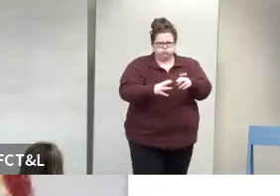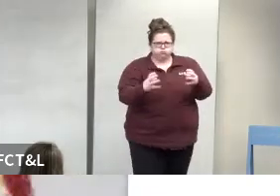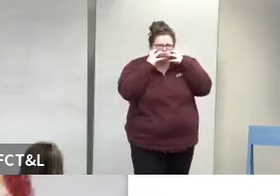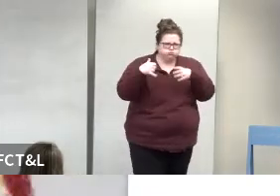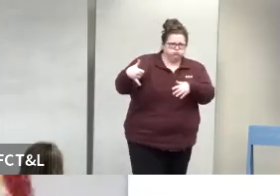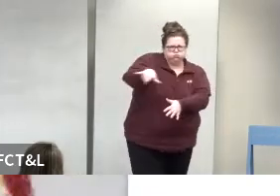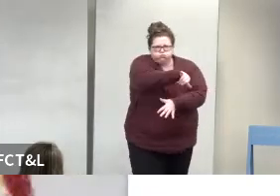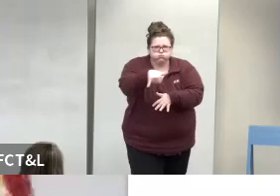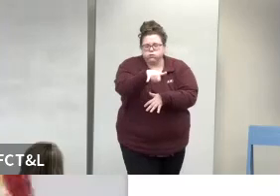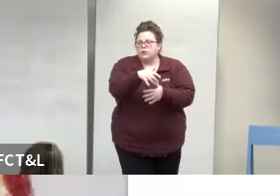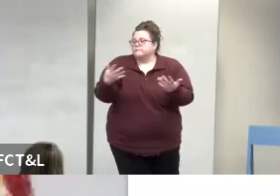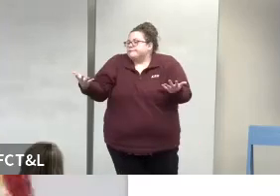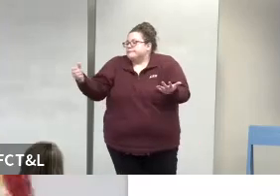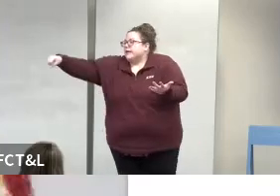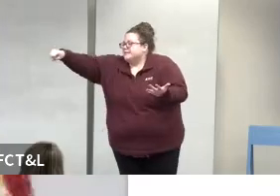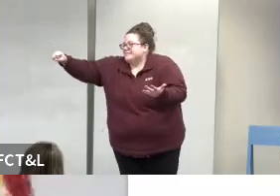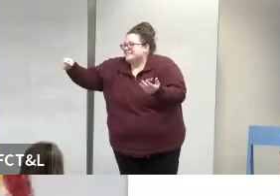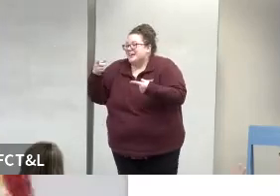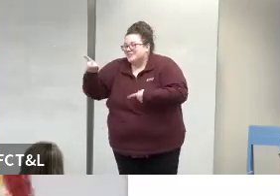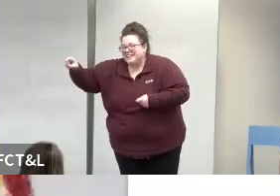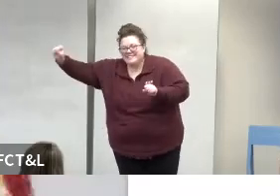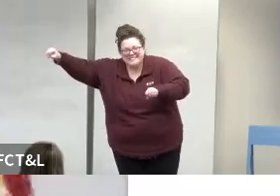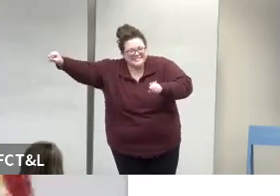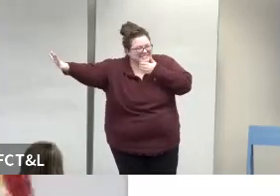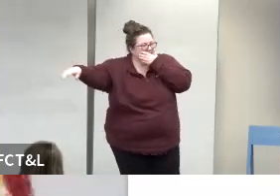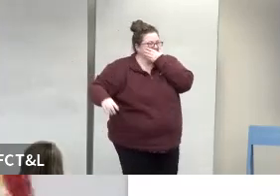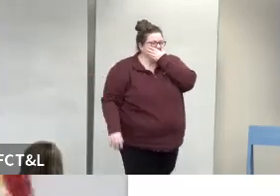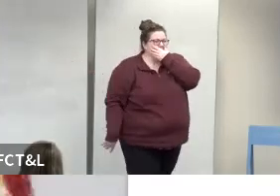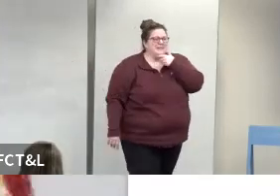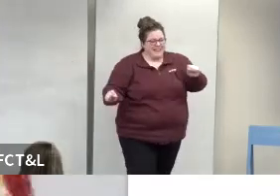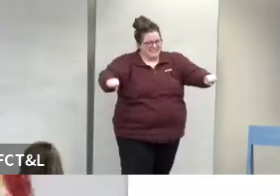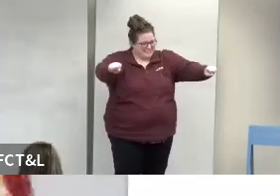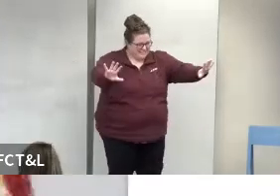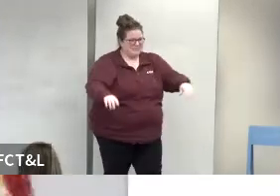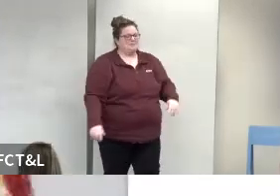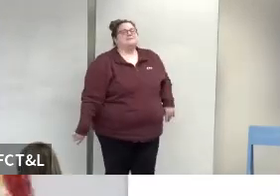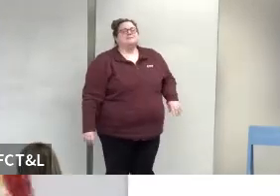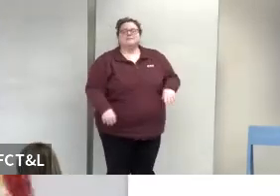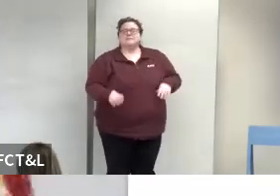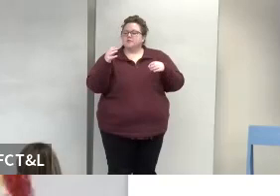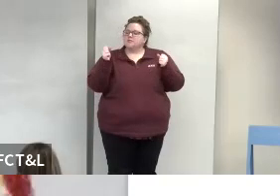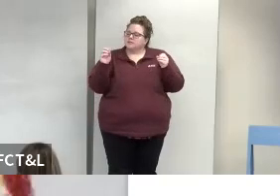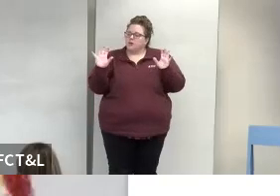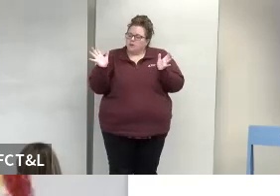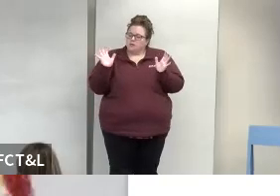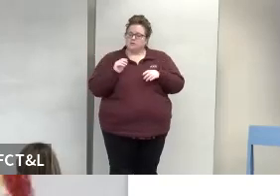know, Lord, you put on weight. Look at you. It's signed quite differently. So we know the differences.